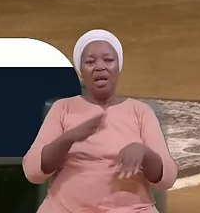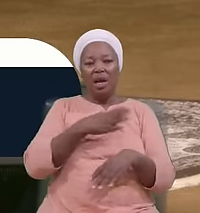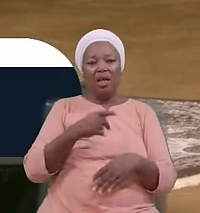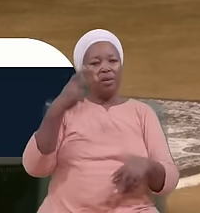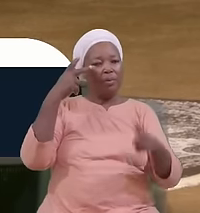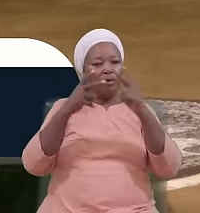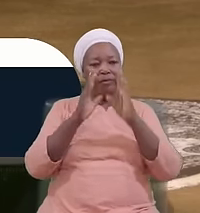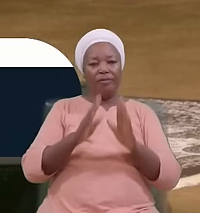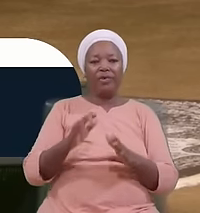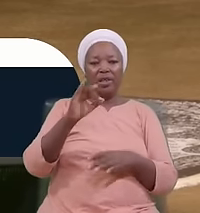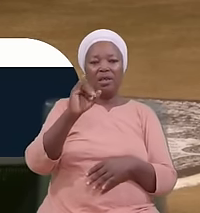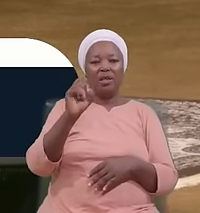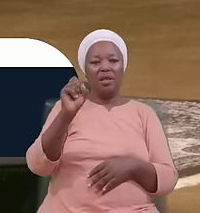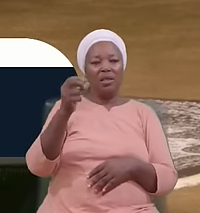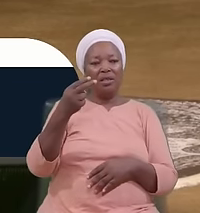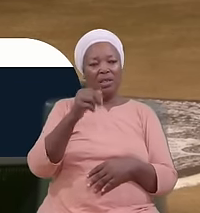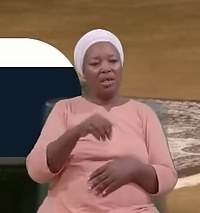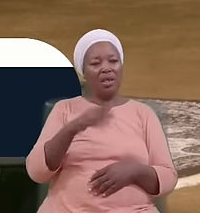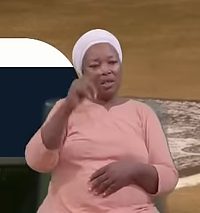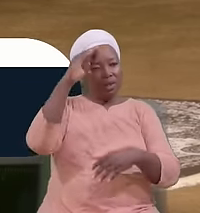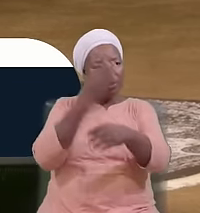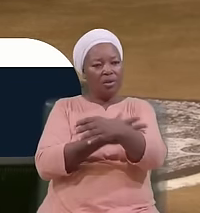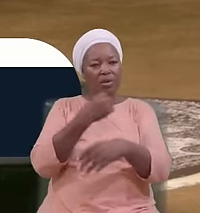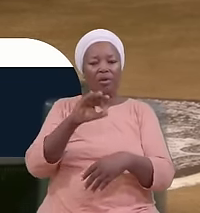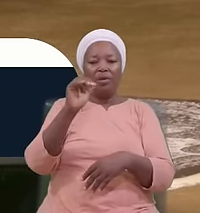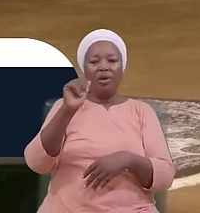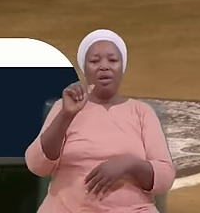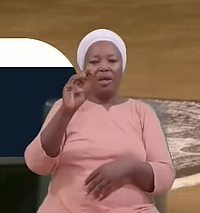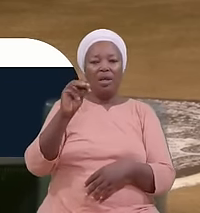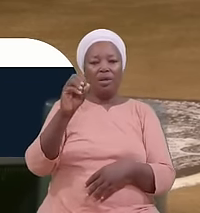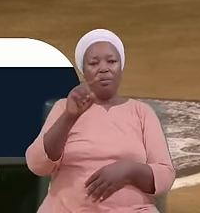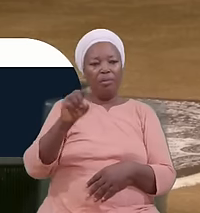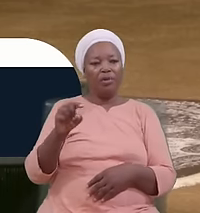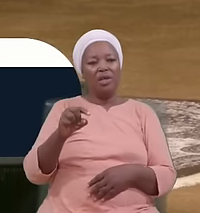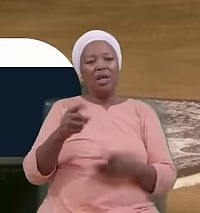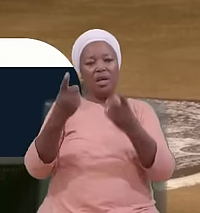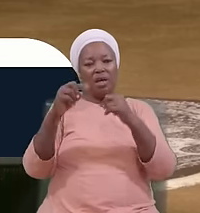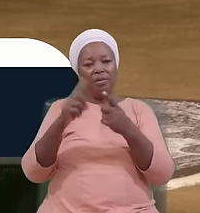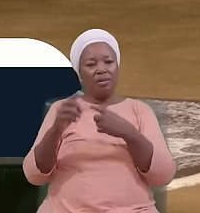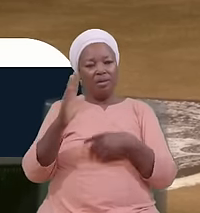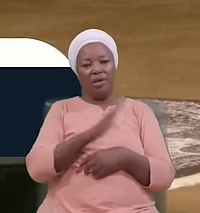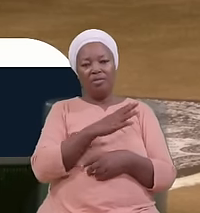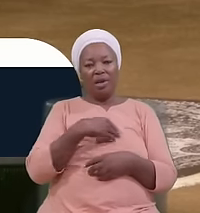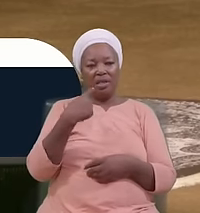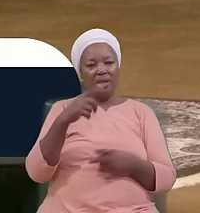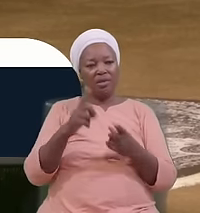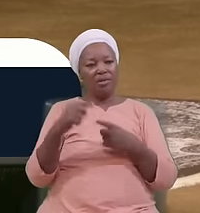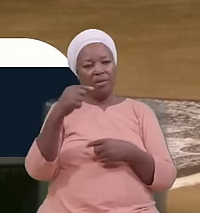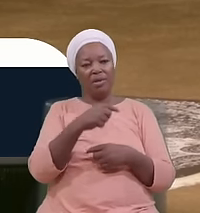Isaiah, the son of Amos, came to him and said unto